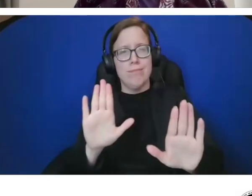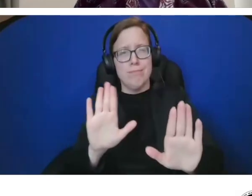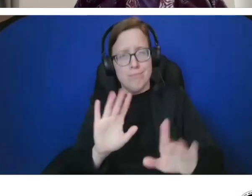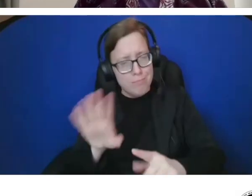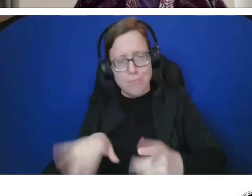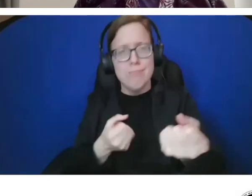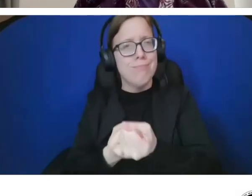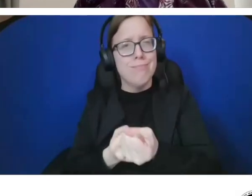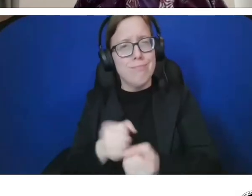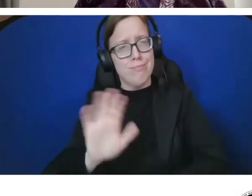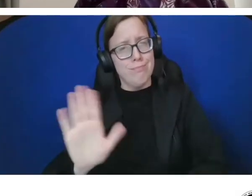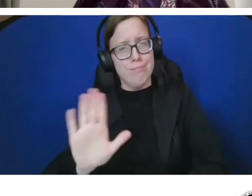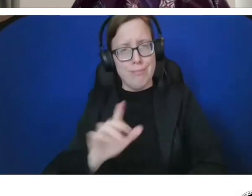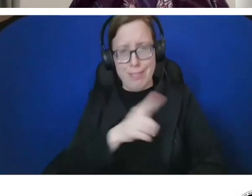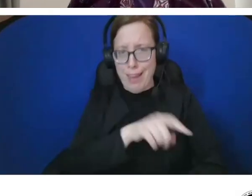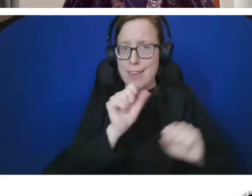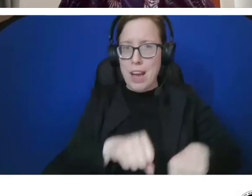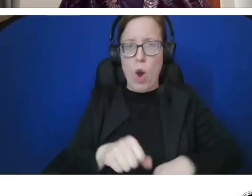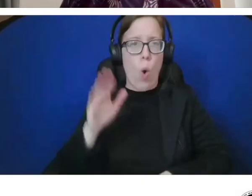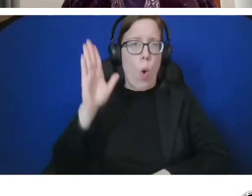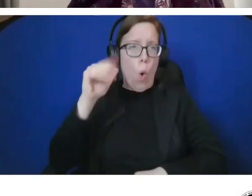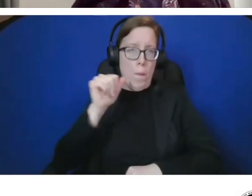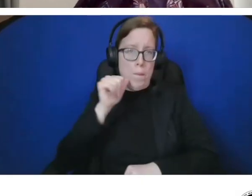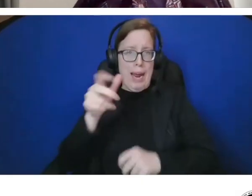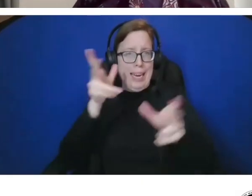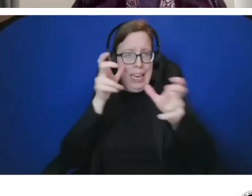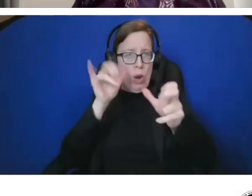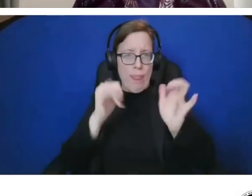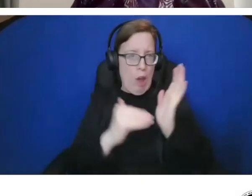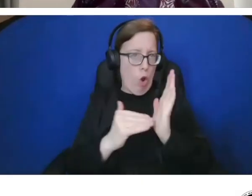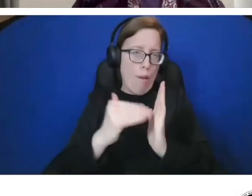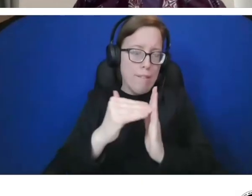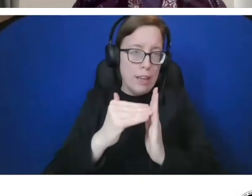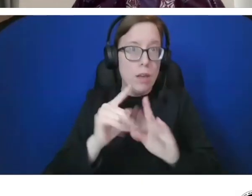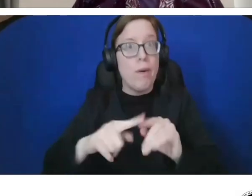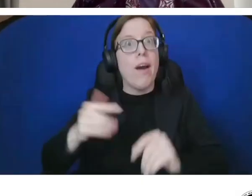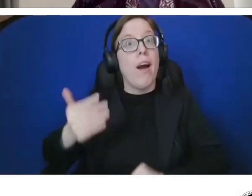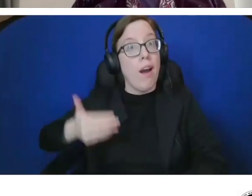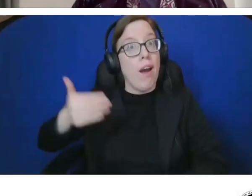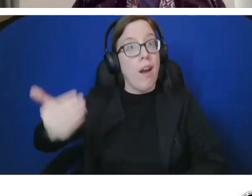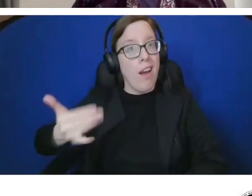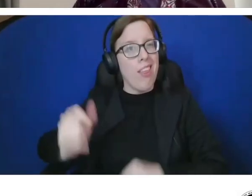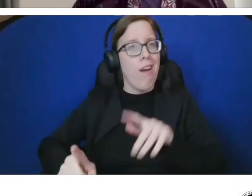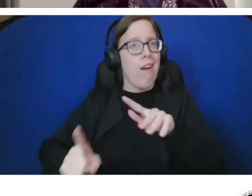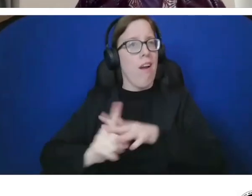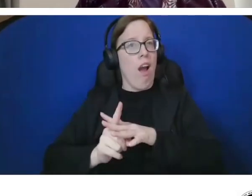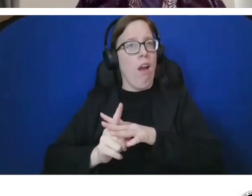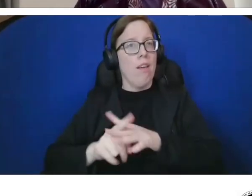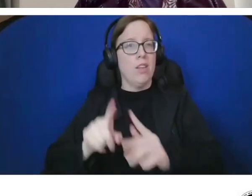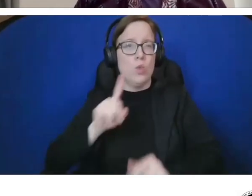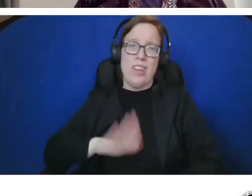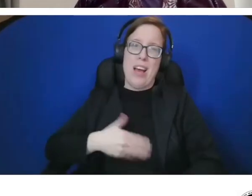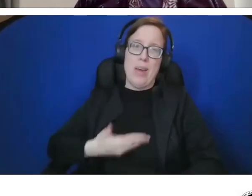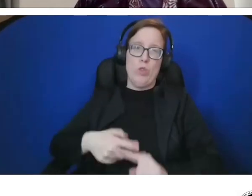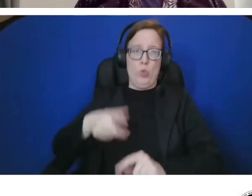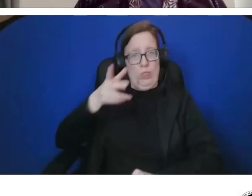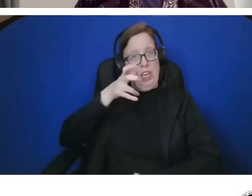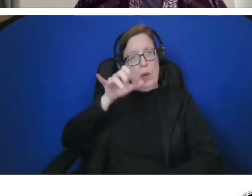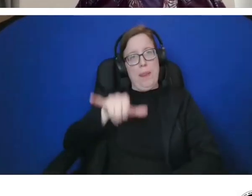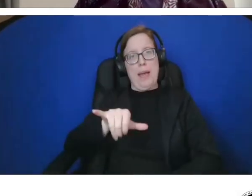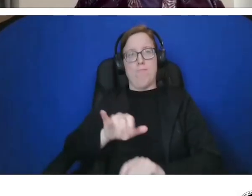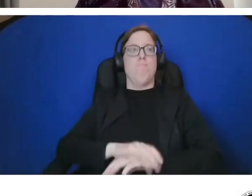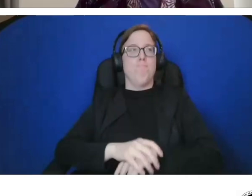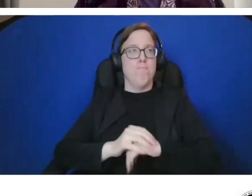step in and be an advocate. I hope we don't have to hear that very often, but every now and then it does come up and it's very upsetting to hear.